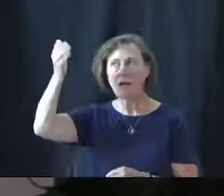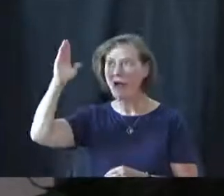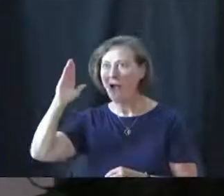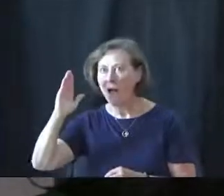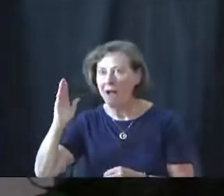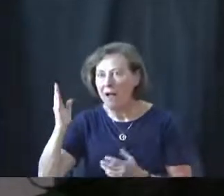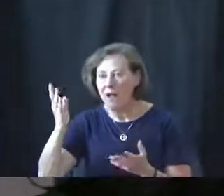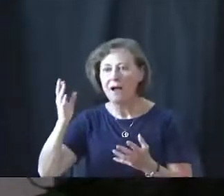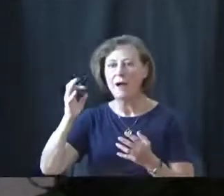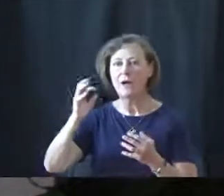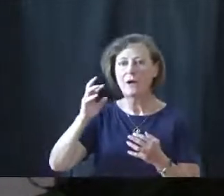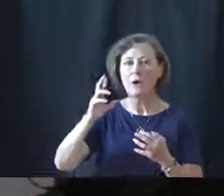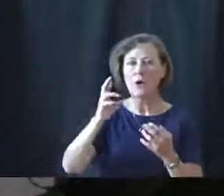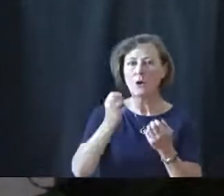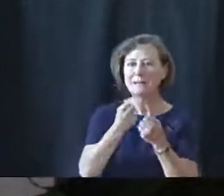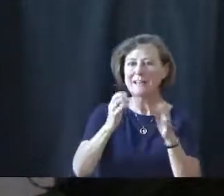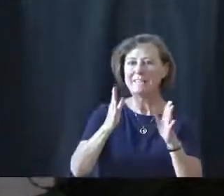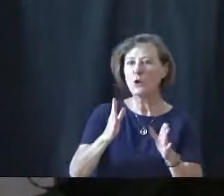the great sacred mystery.